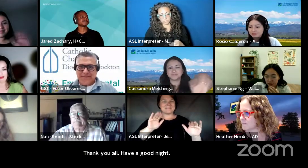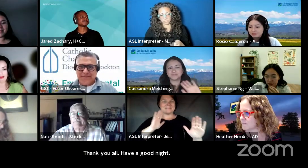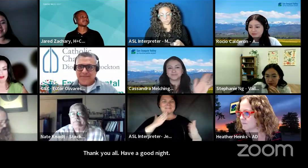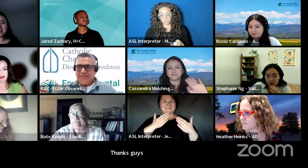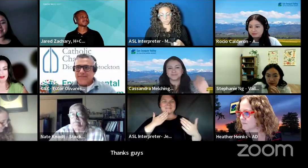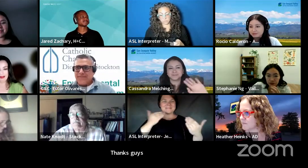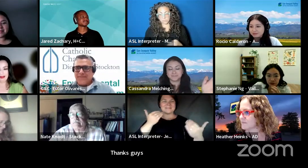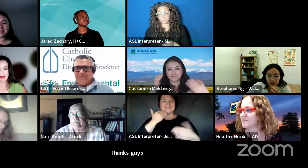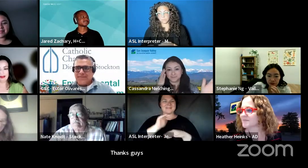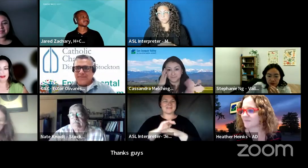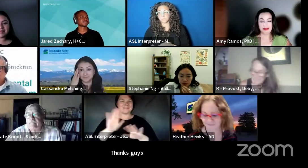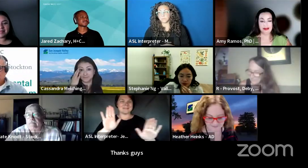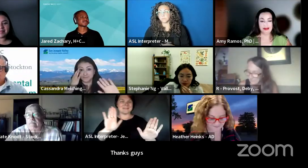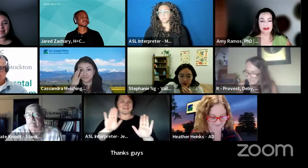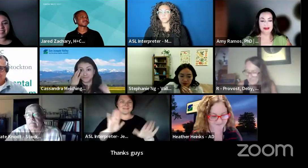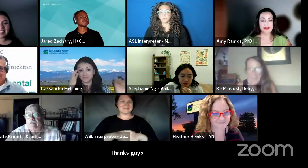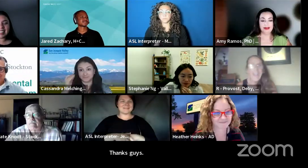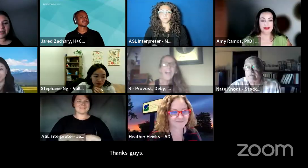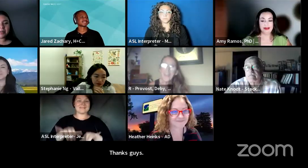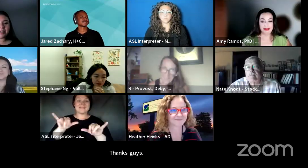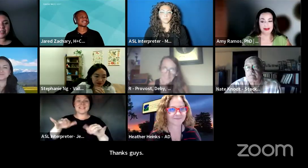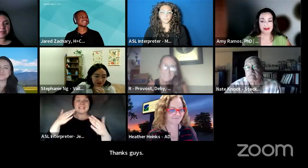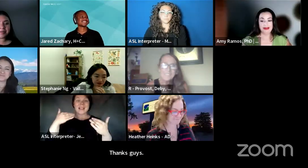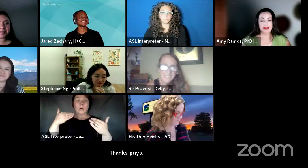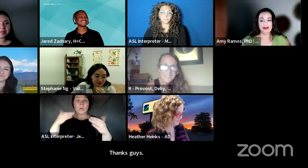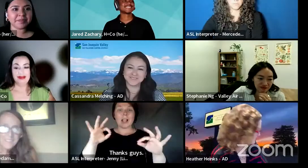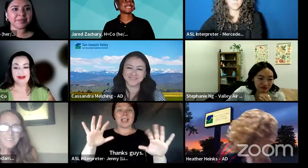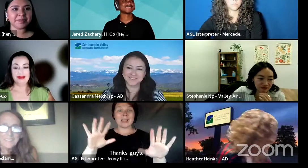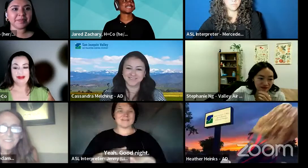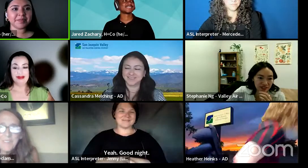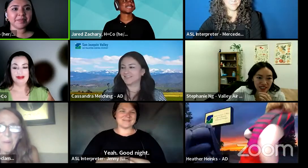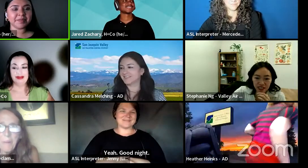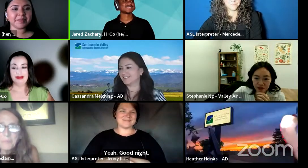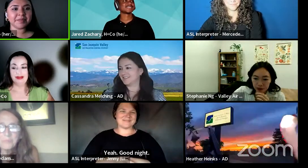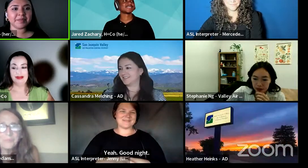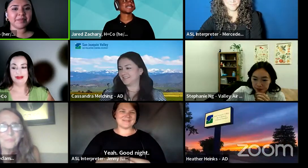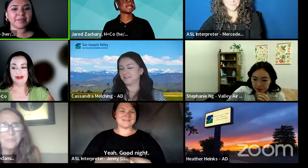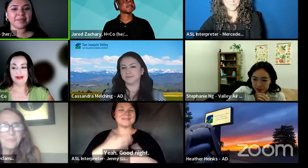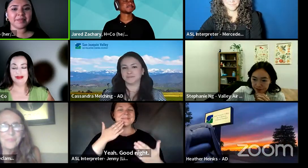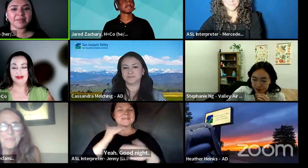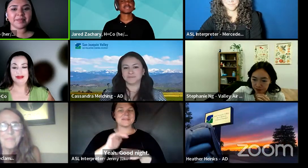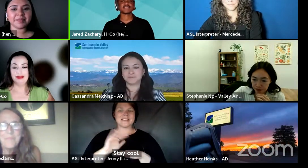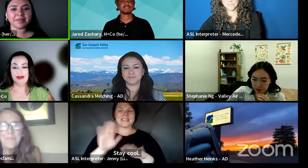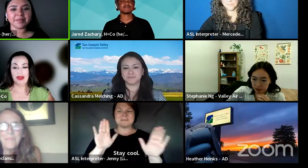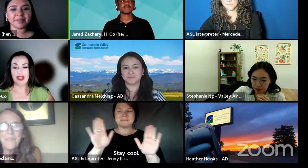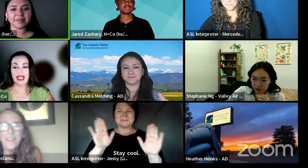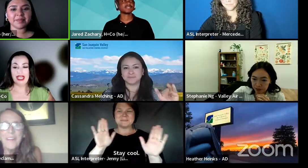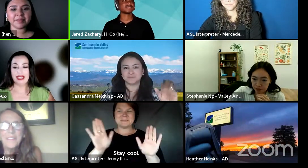night. Stay cool. Stay cool. Good night, everyone.